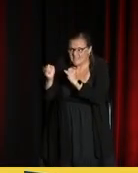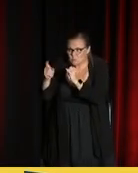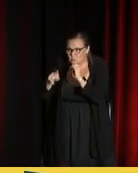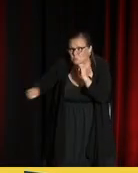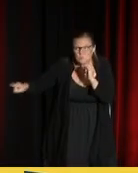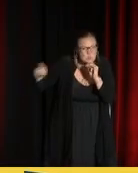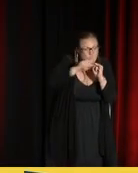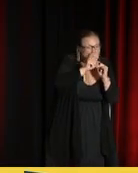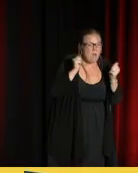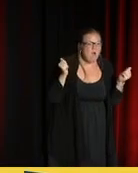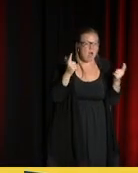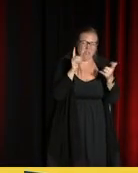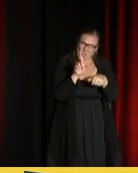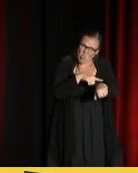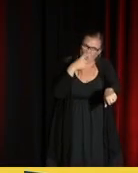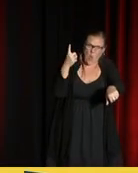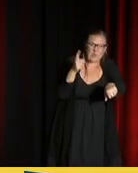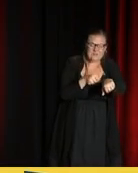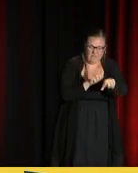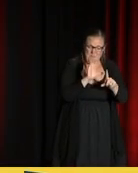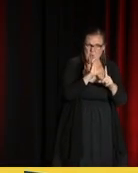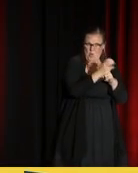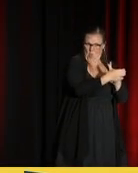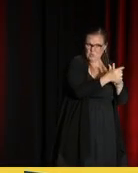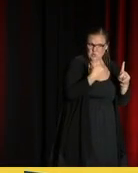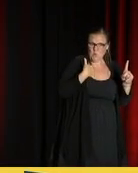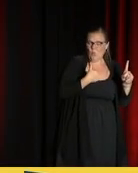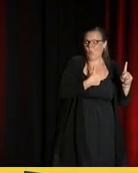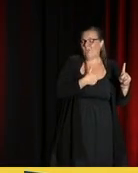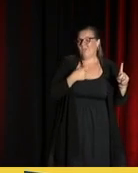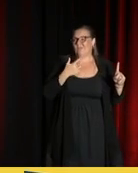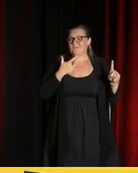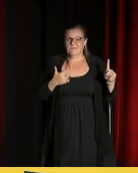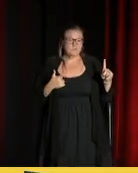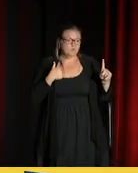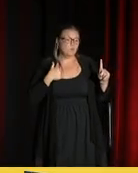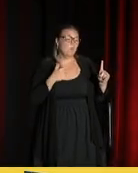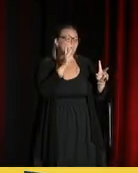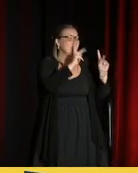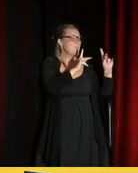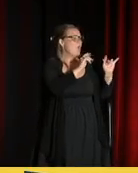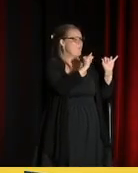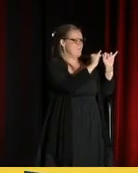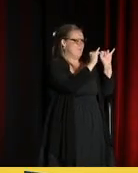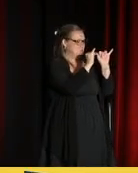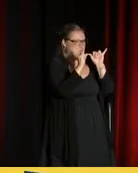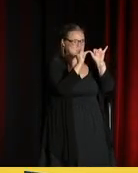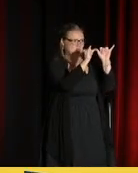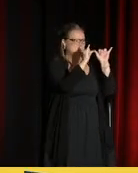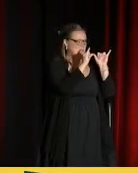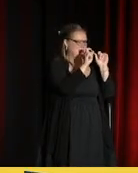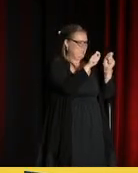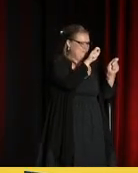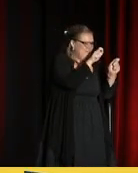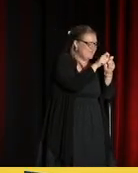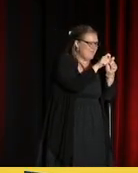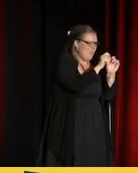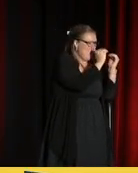have spent a very long time as a culture measuring people through a very narrow